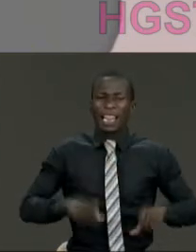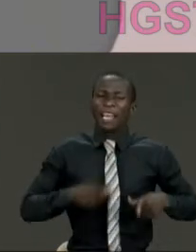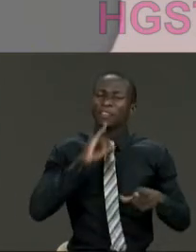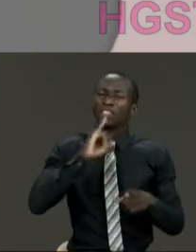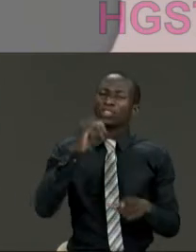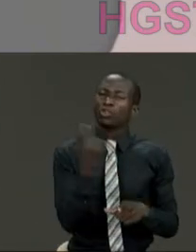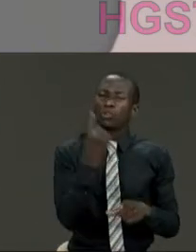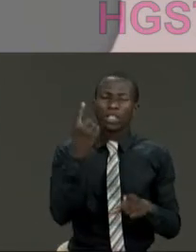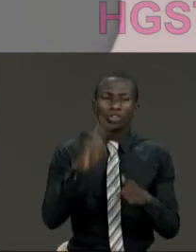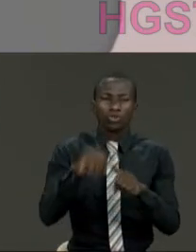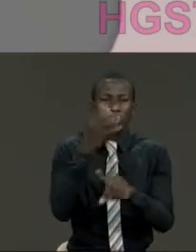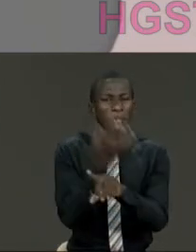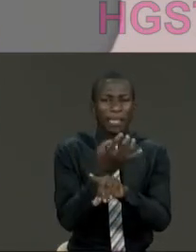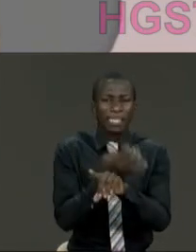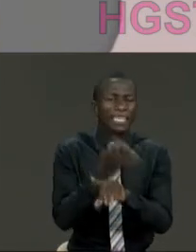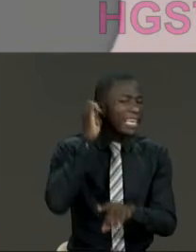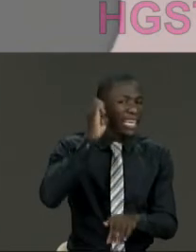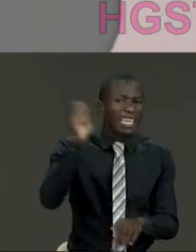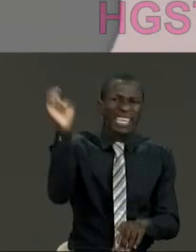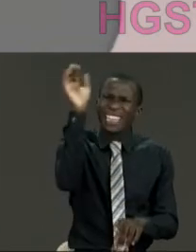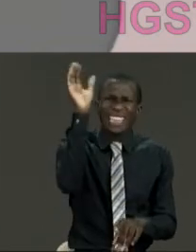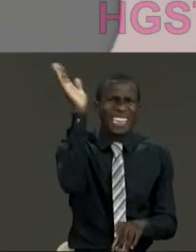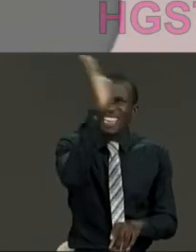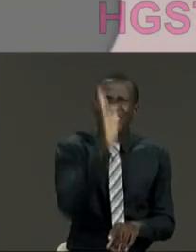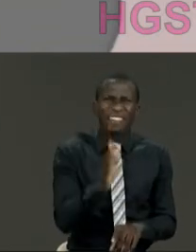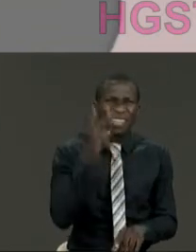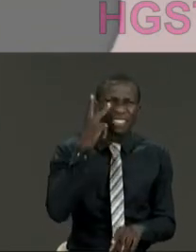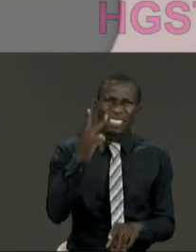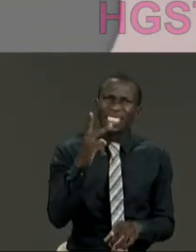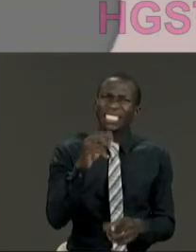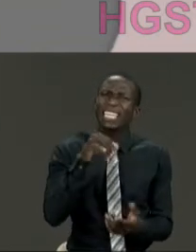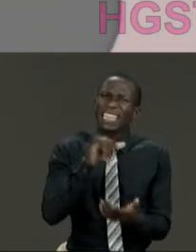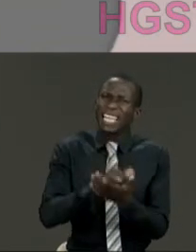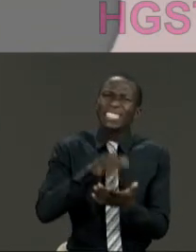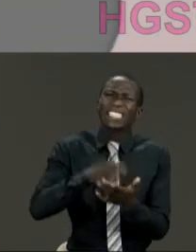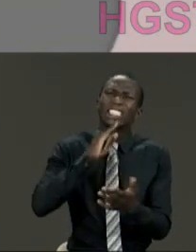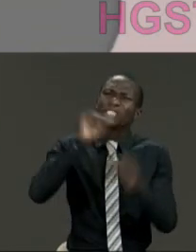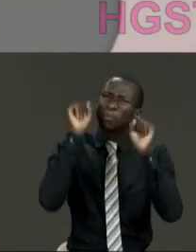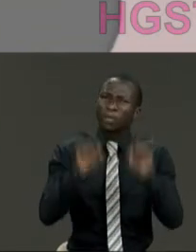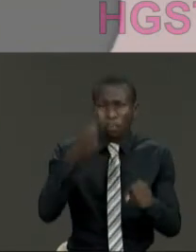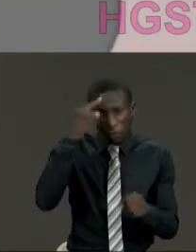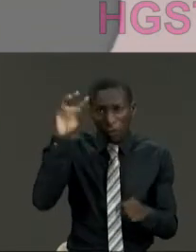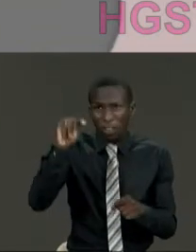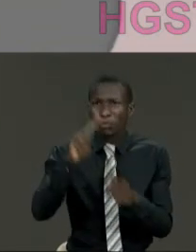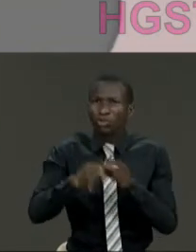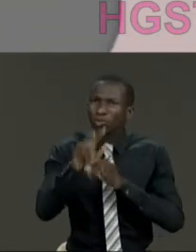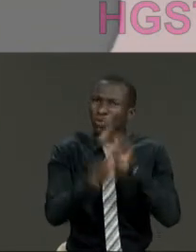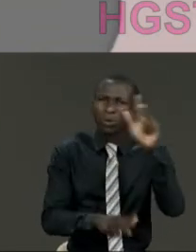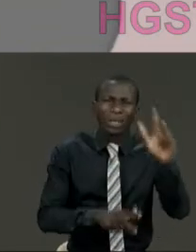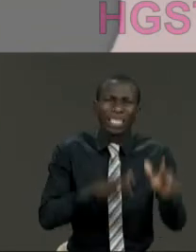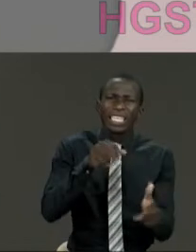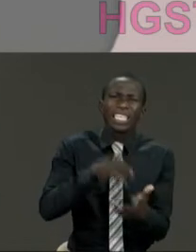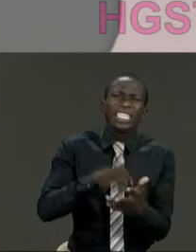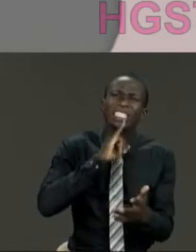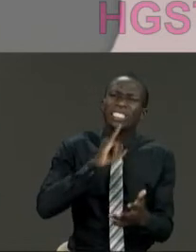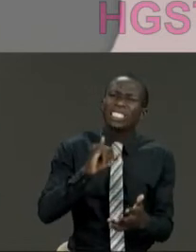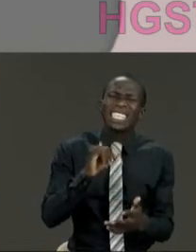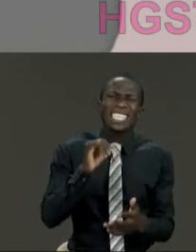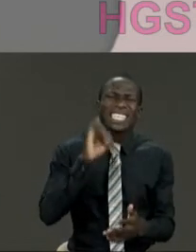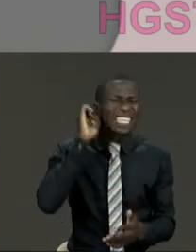never seen that it could be possible for him to walk. He have never seen that he could even fetch for